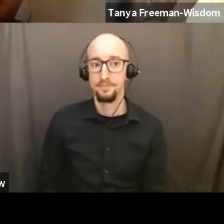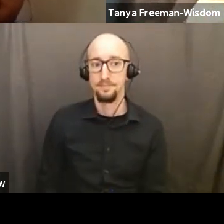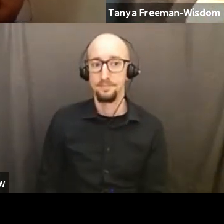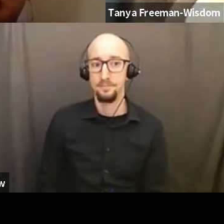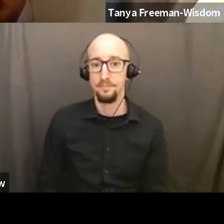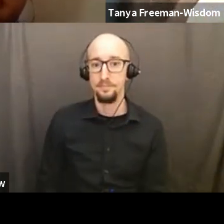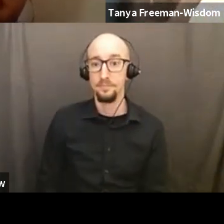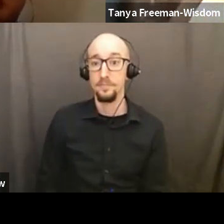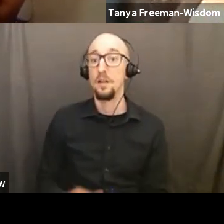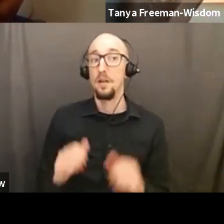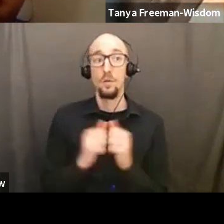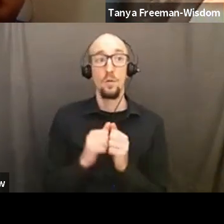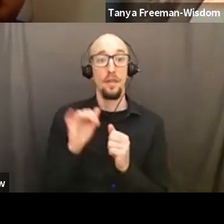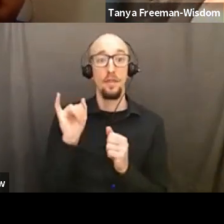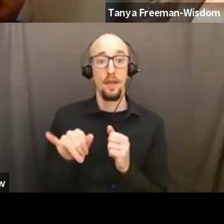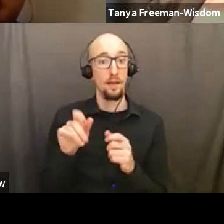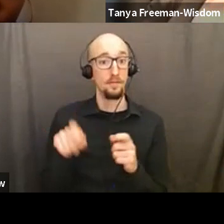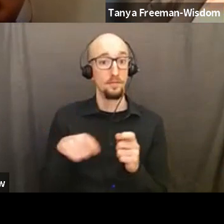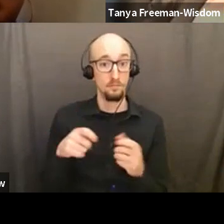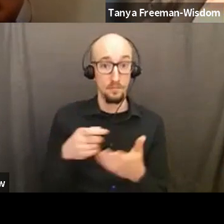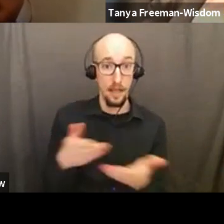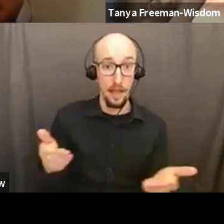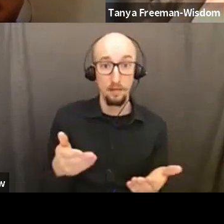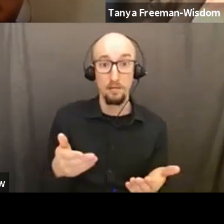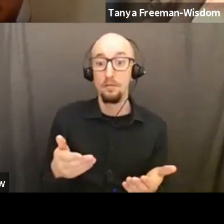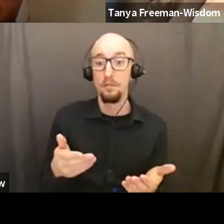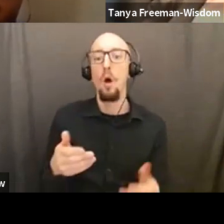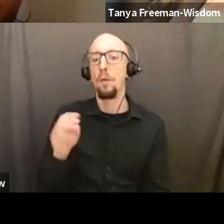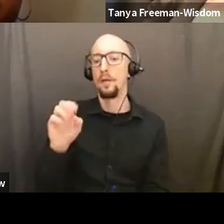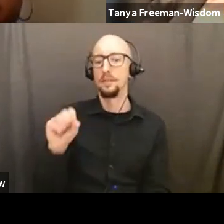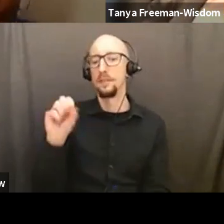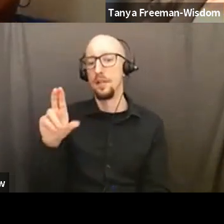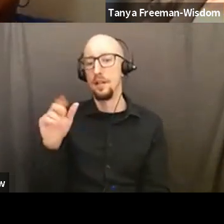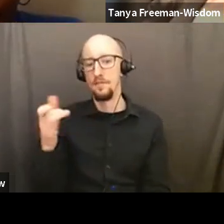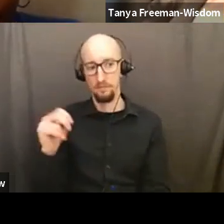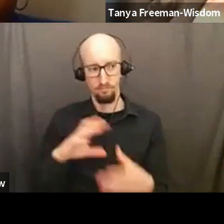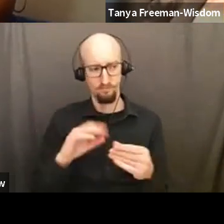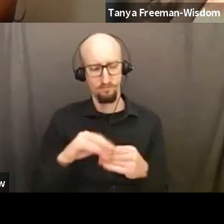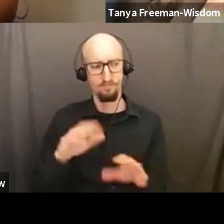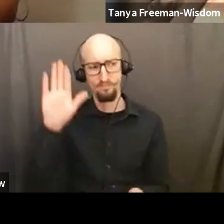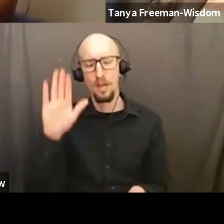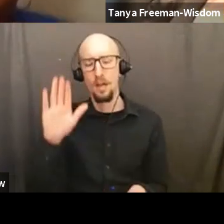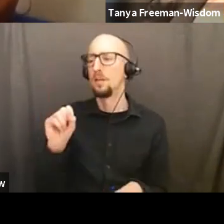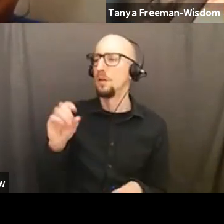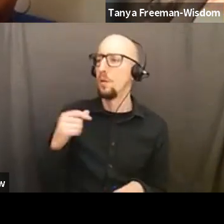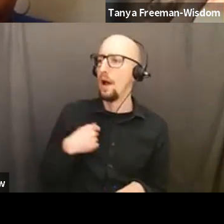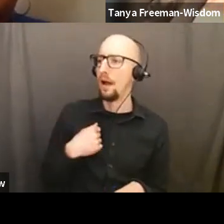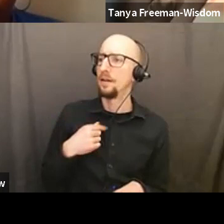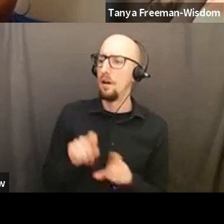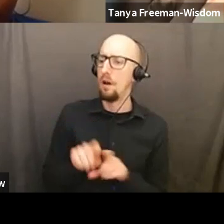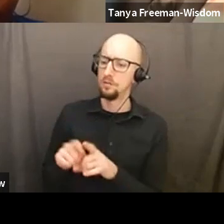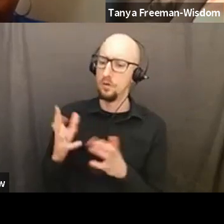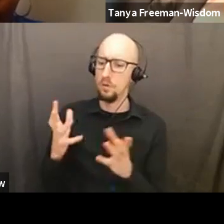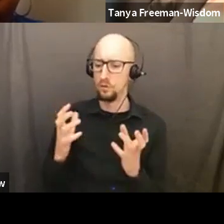And with that, are there any? Go ahead. I'm sorry, Ms. Sullivan. Go ahead. So I also want